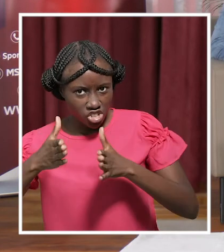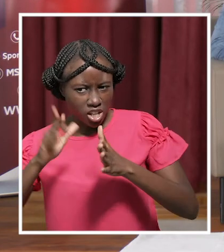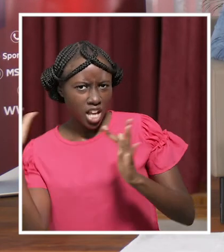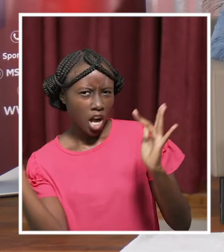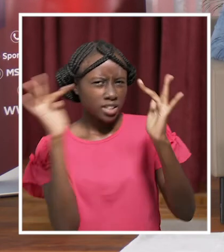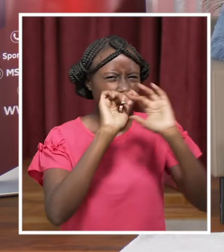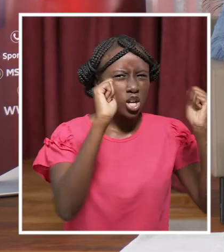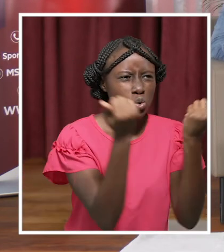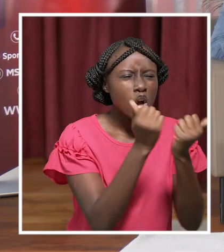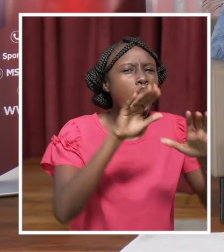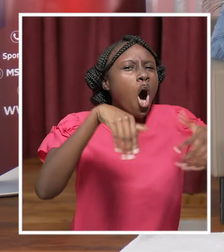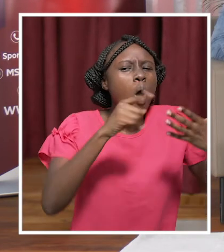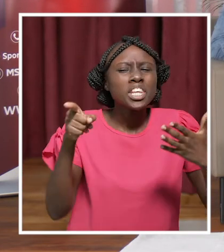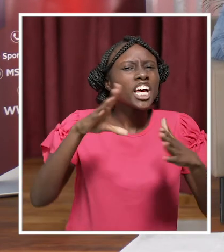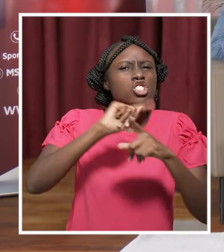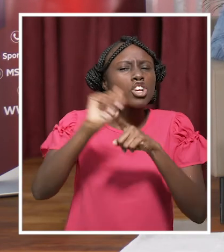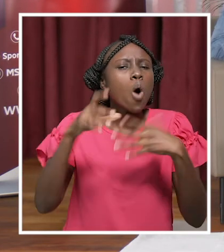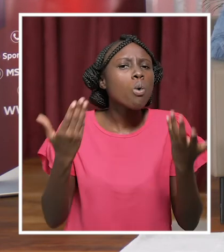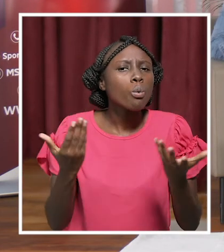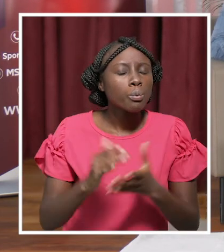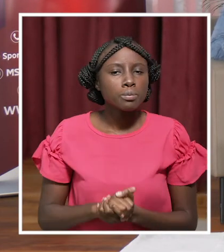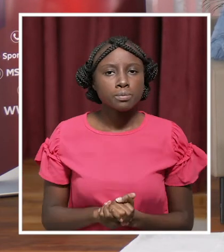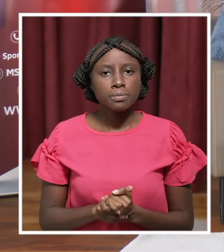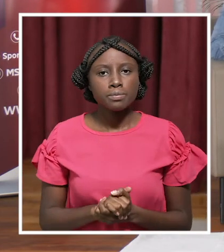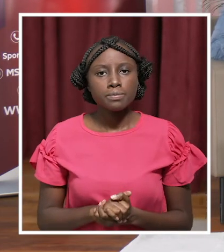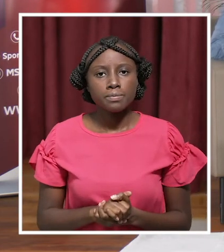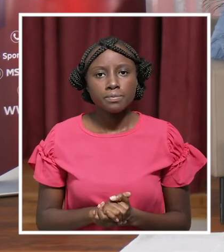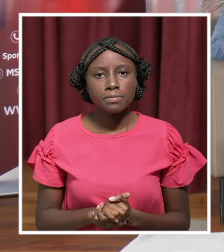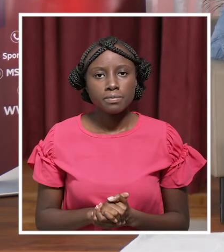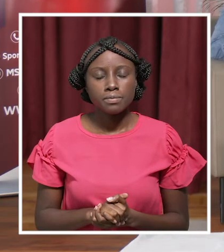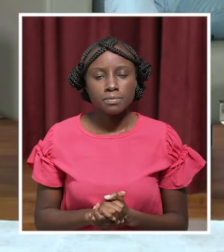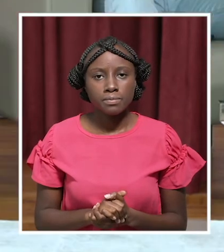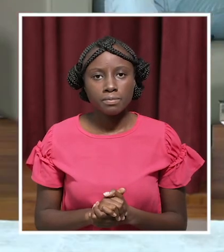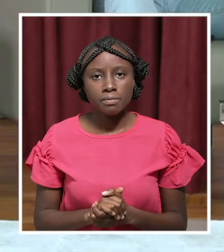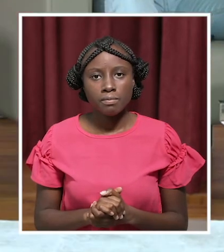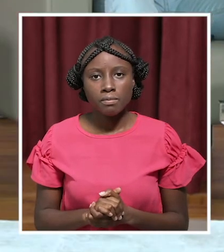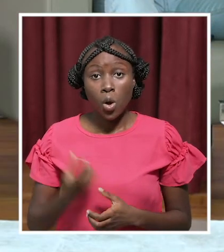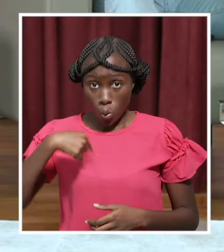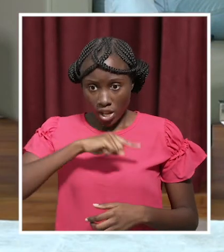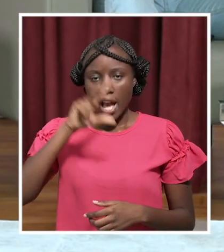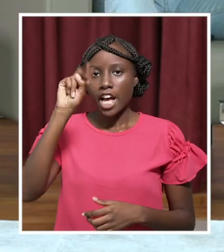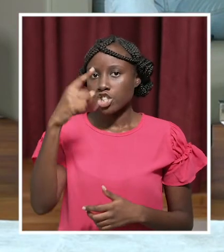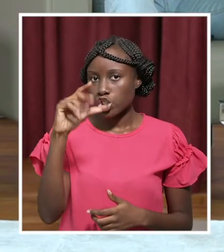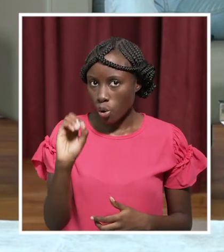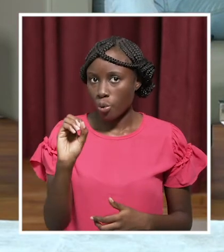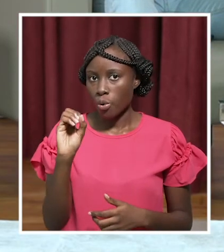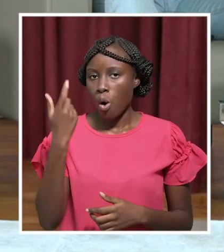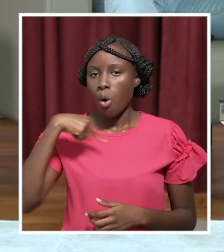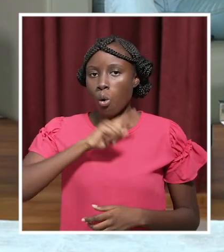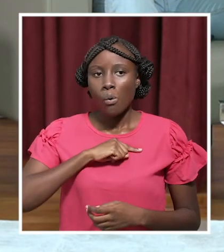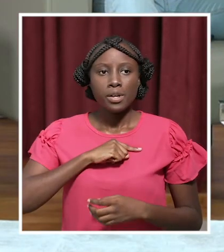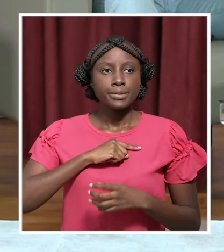body? How was that done? Well, how it works is that, because we're a NGO, we communicate